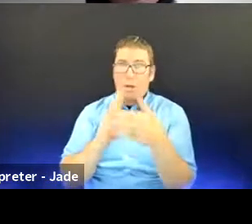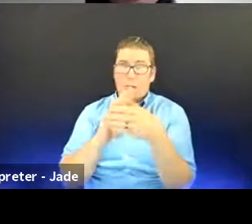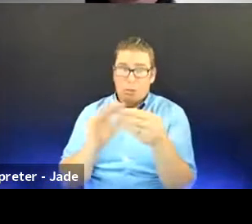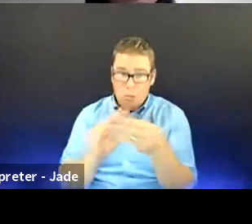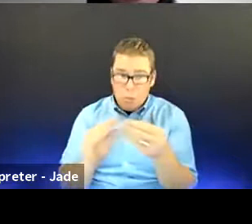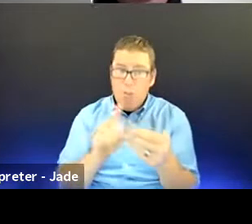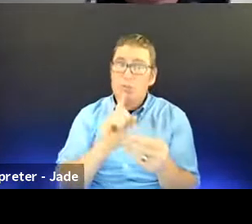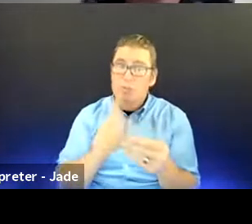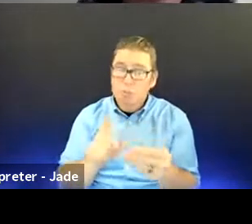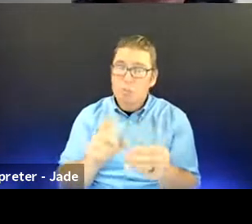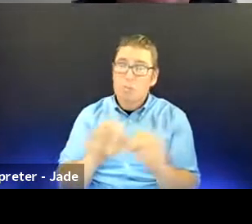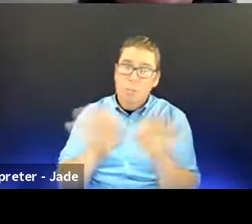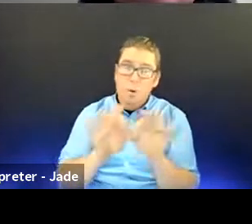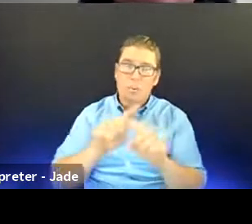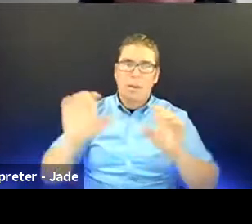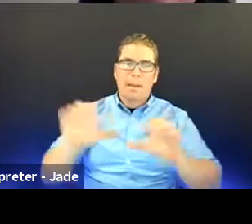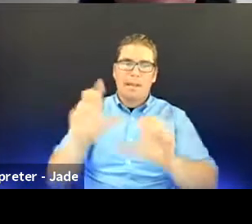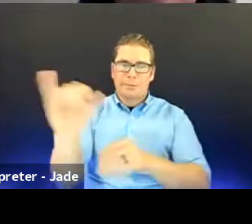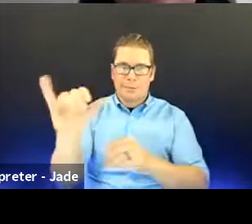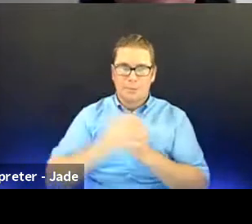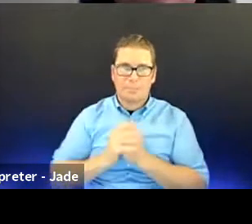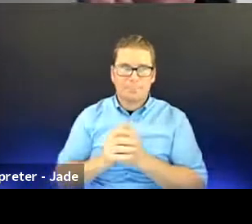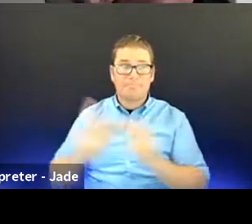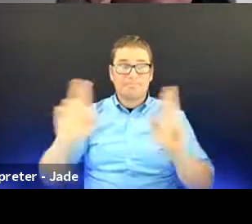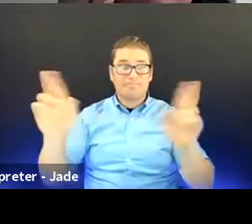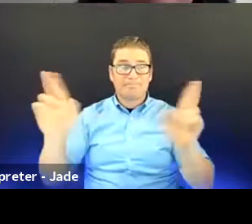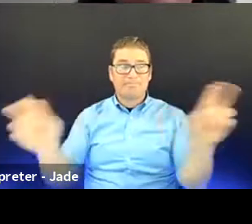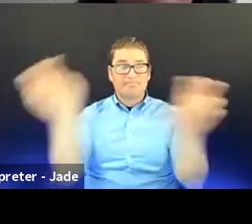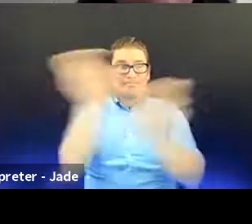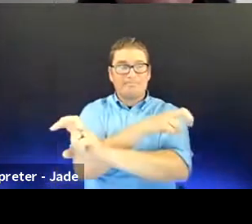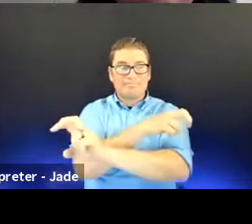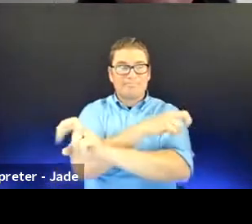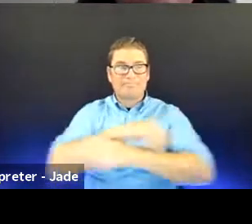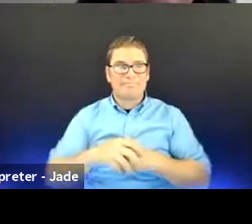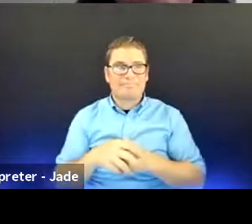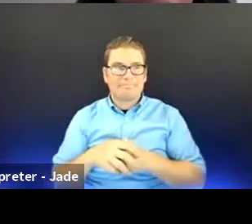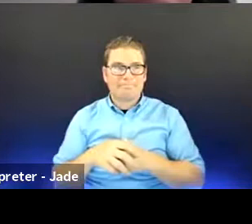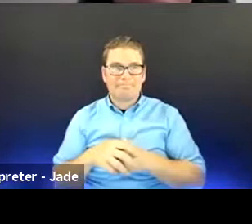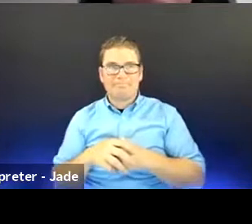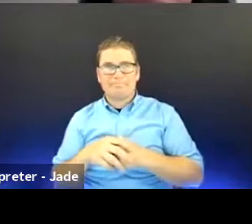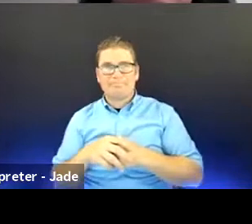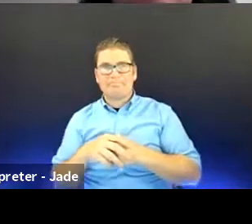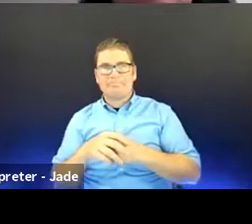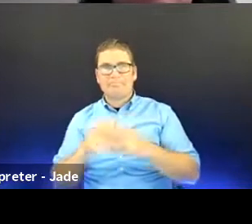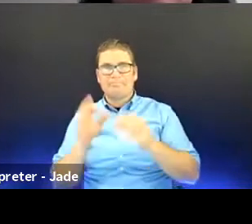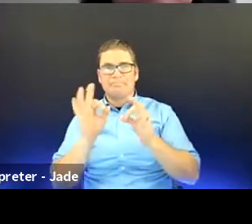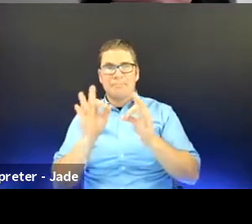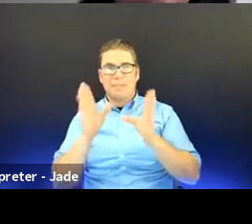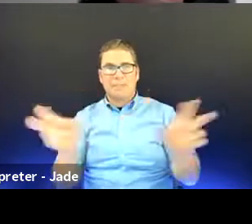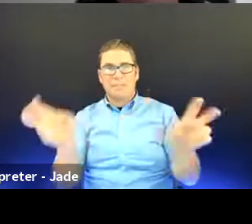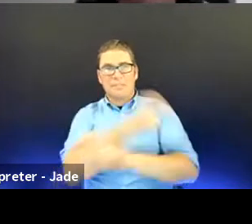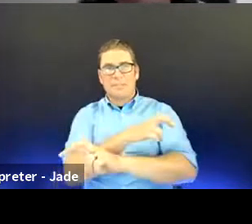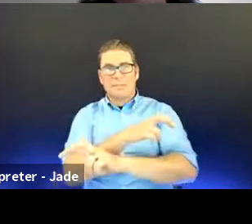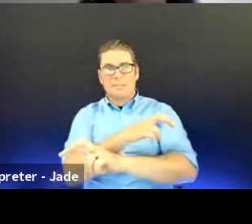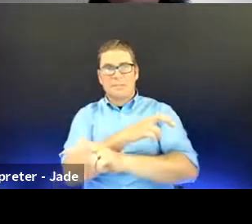done. Great, thank you. And Deborah, we have a question here directed towards you. It says